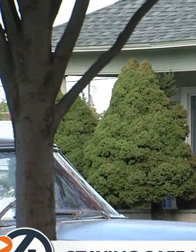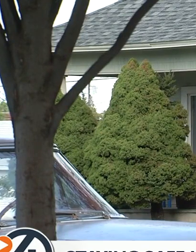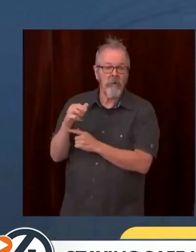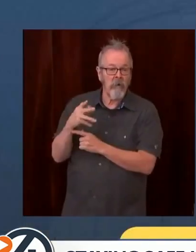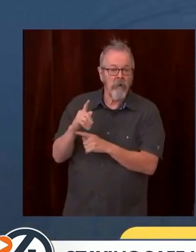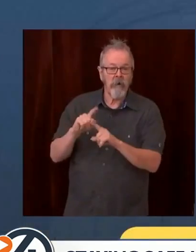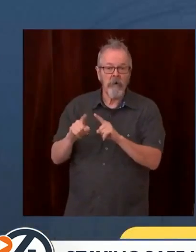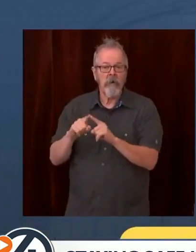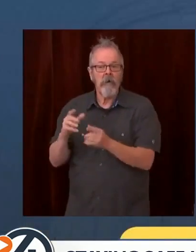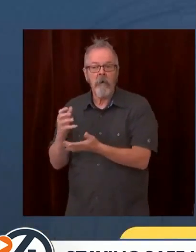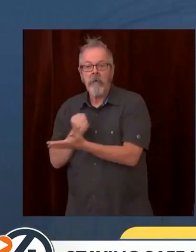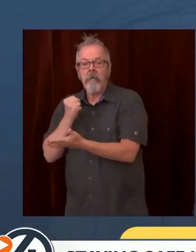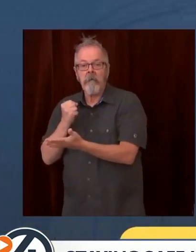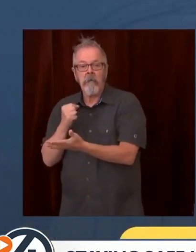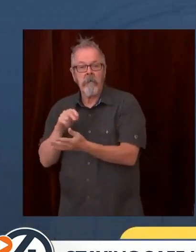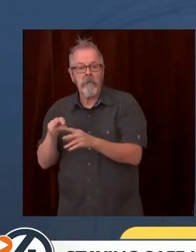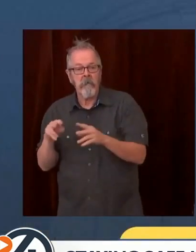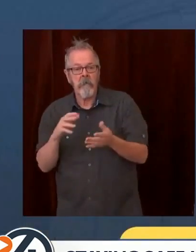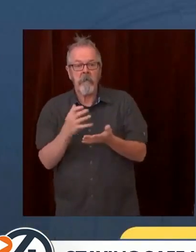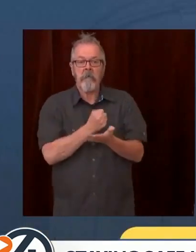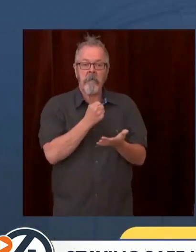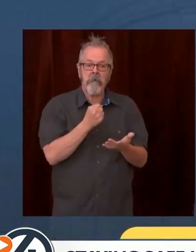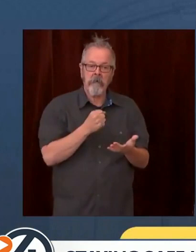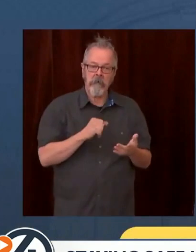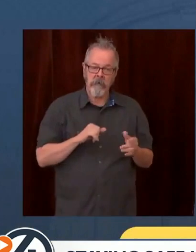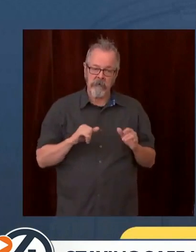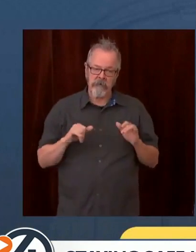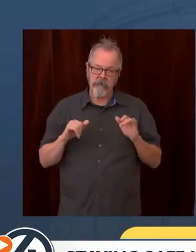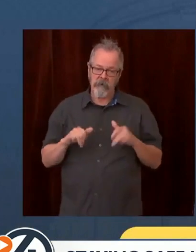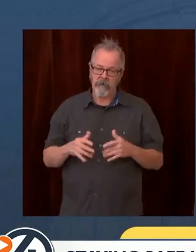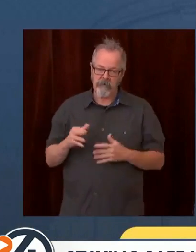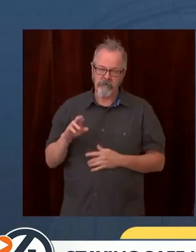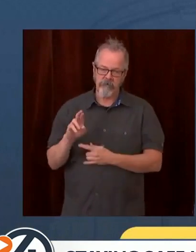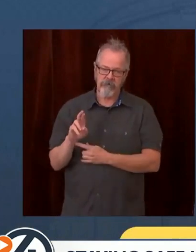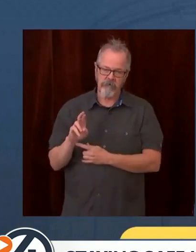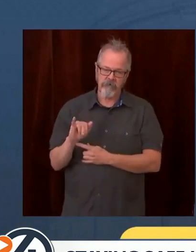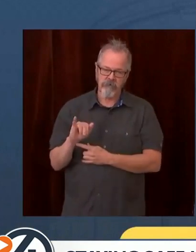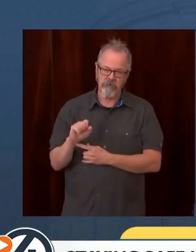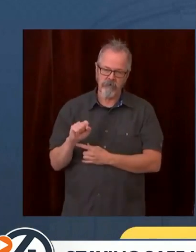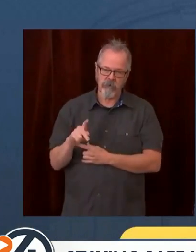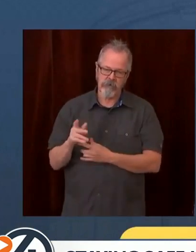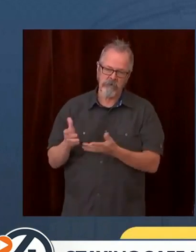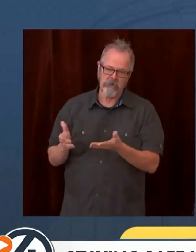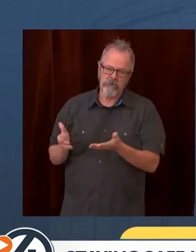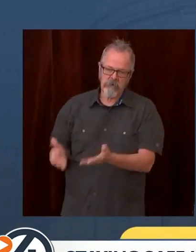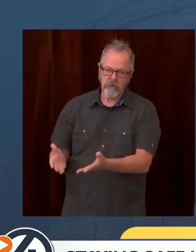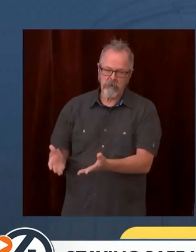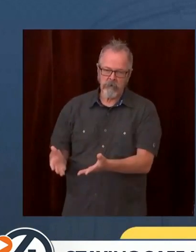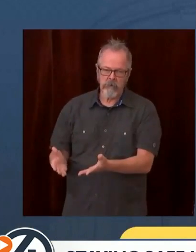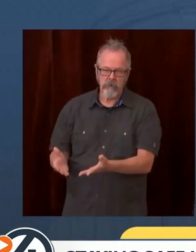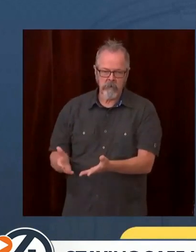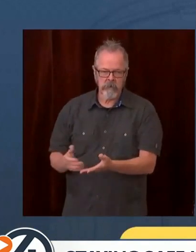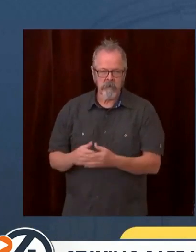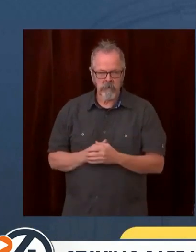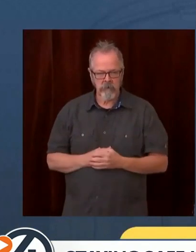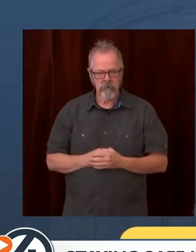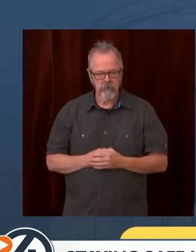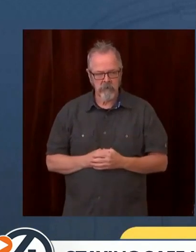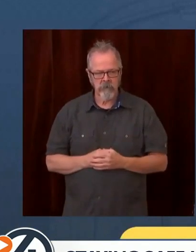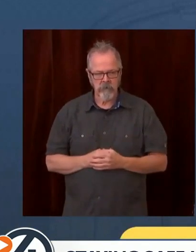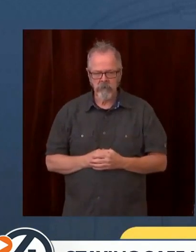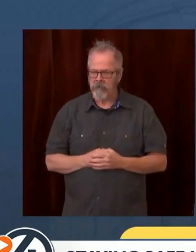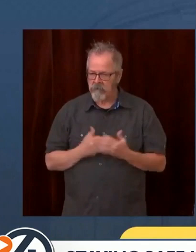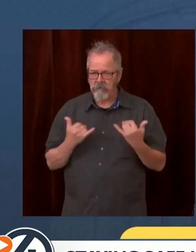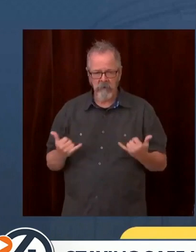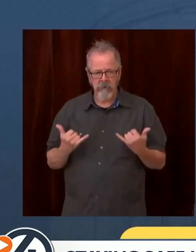a way to adopt the thoughtfulness we've had when we go shopping to having the same